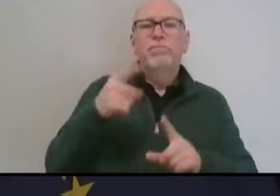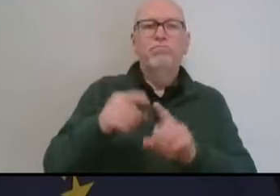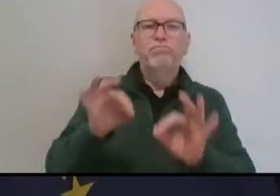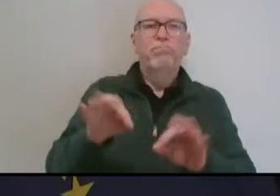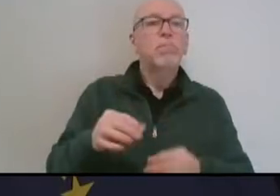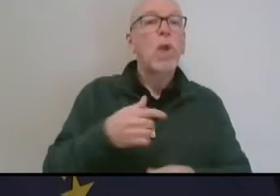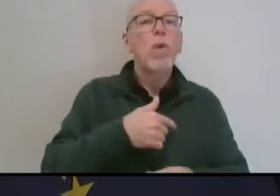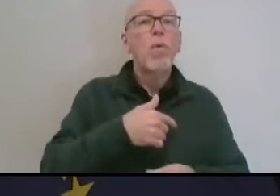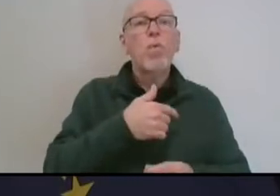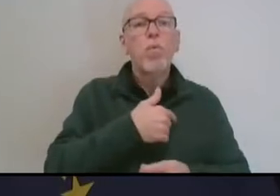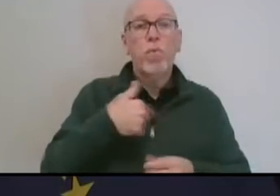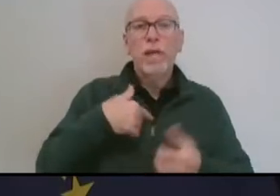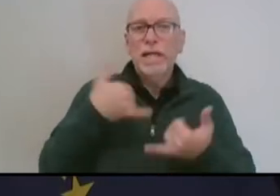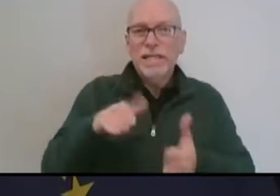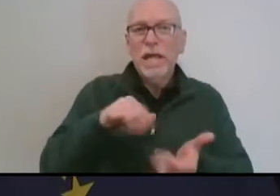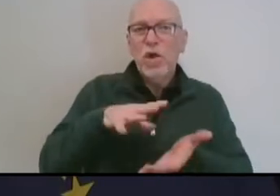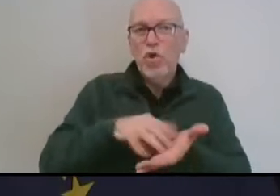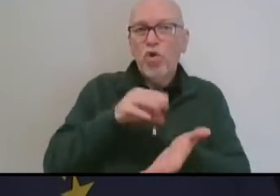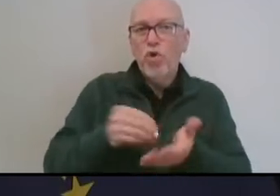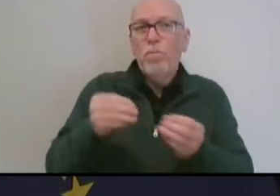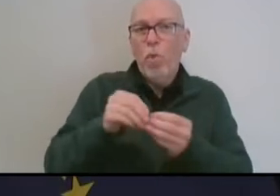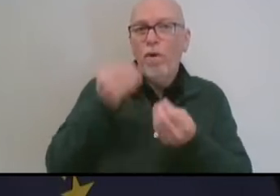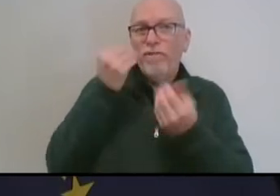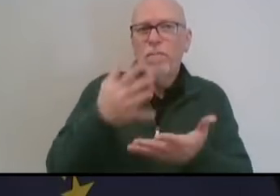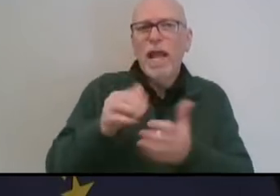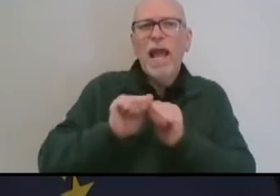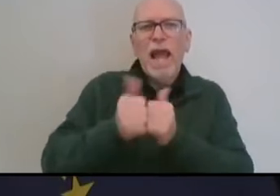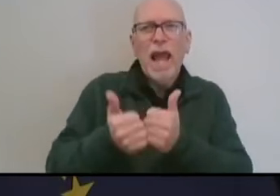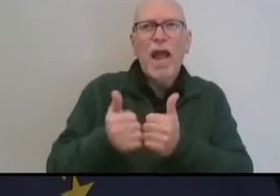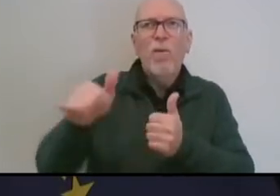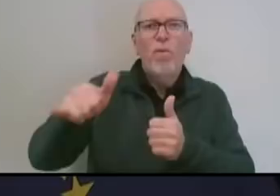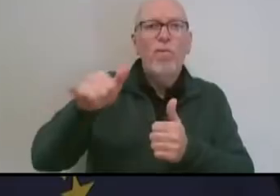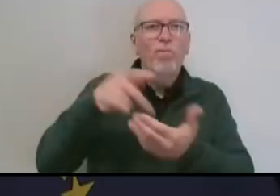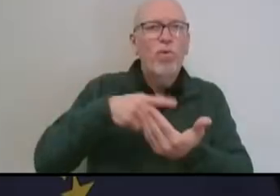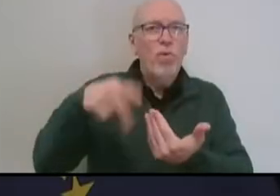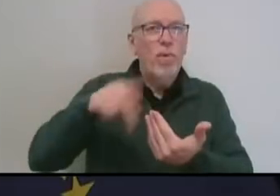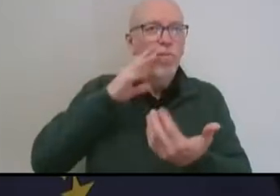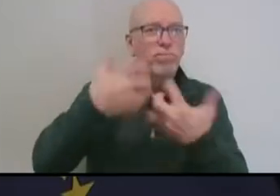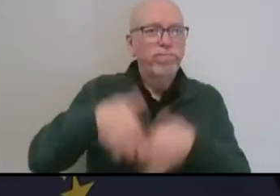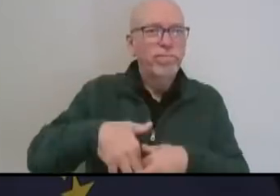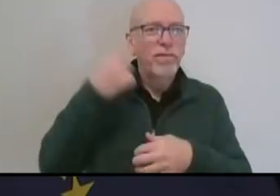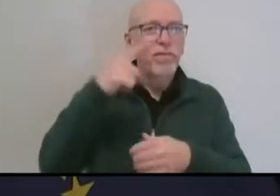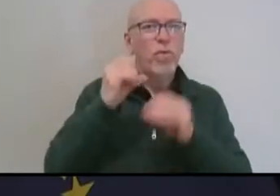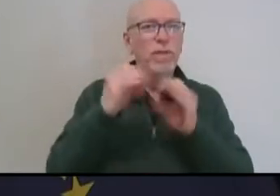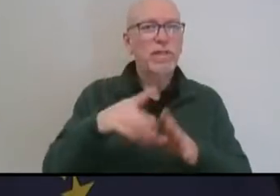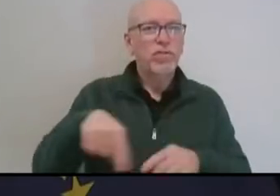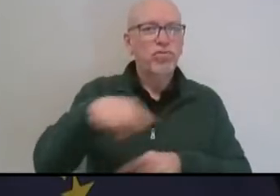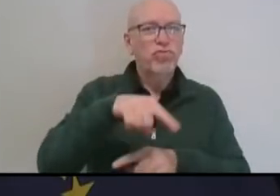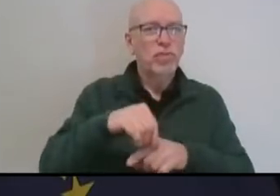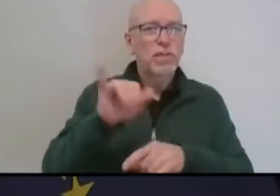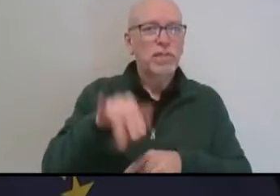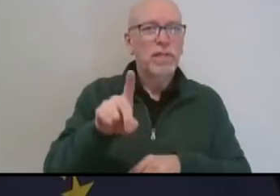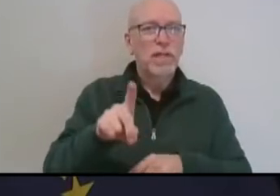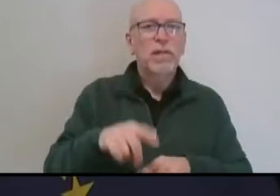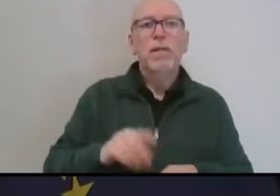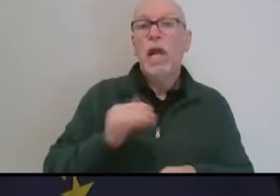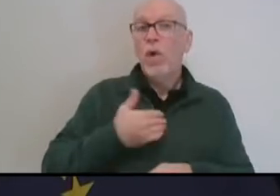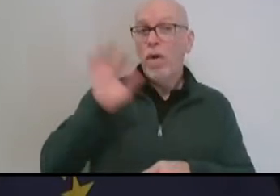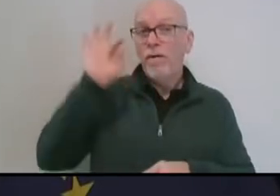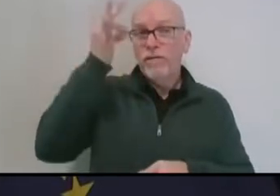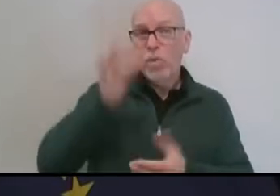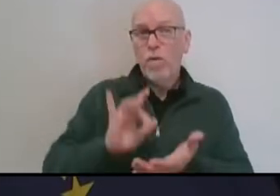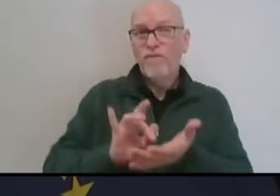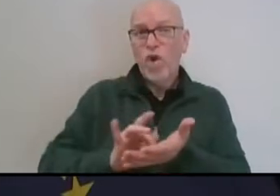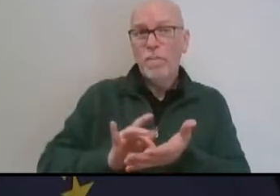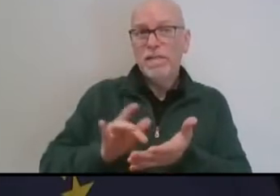still learning more information about exactly how this is going to work for teachers here in Indiana. So our federal pharmacy